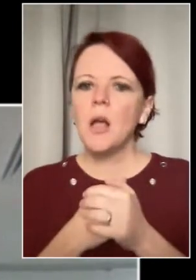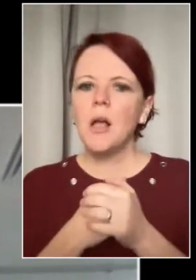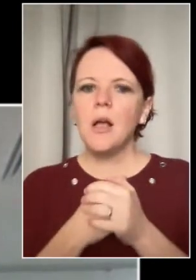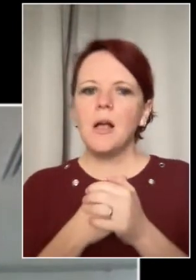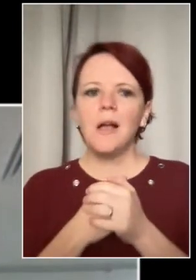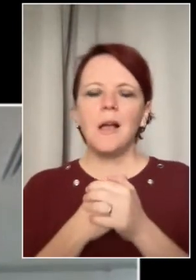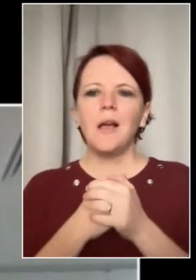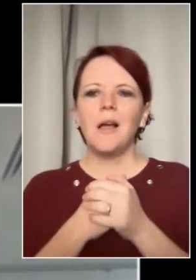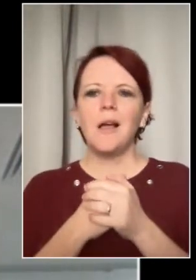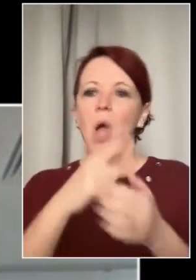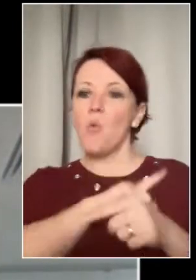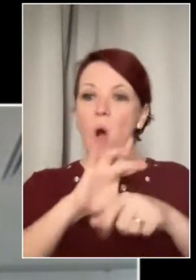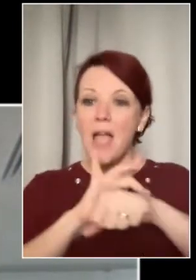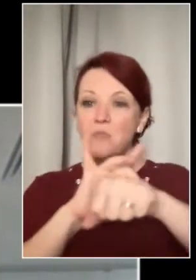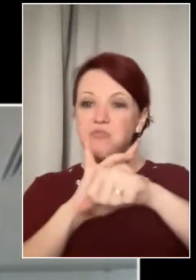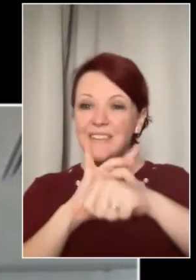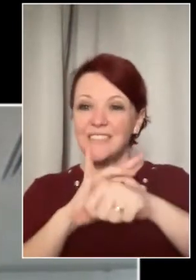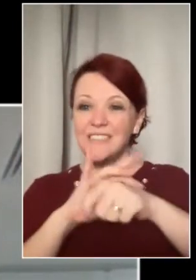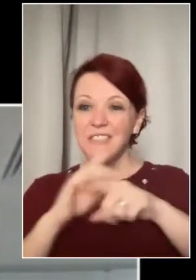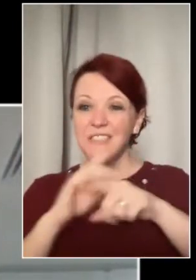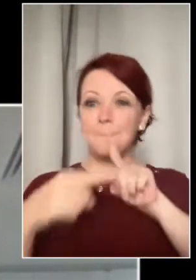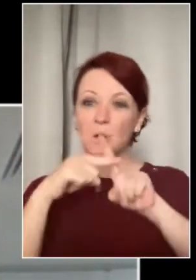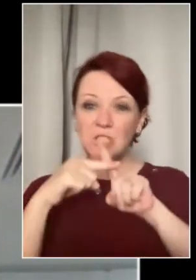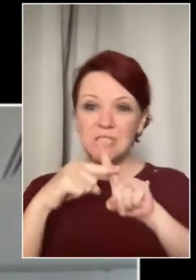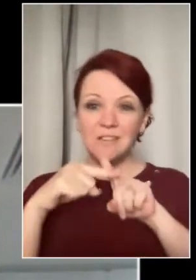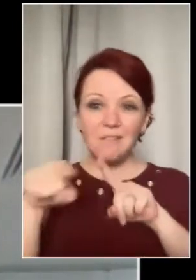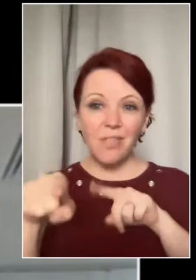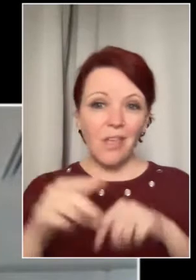are apprentices making at Go Ahead Group?